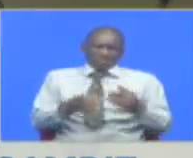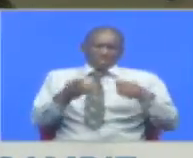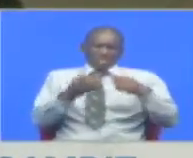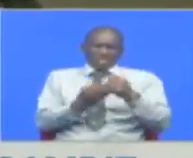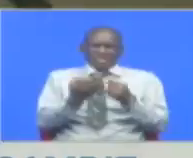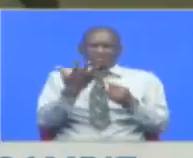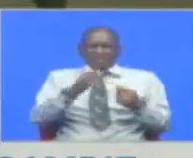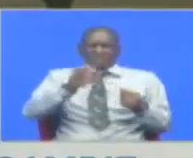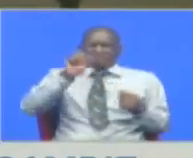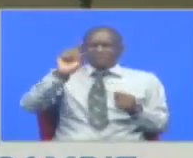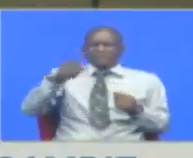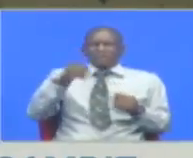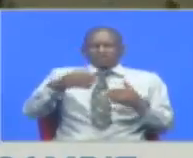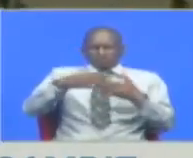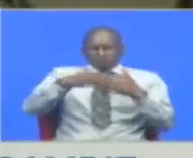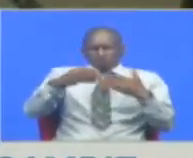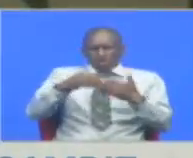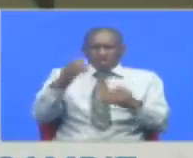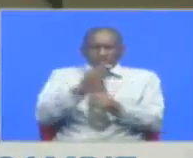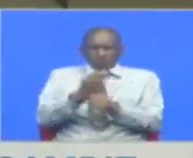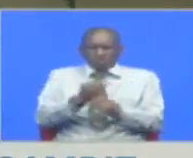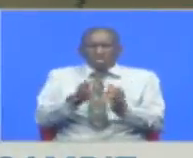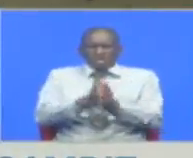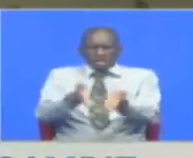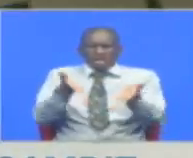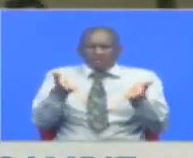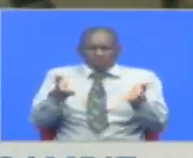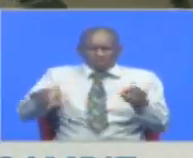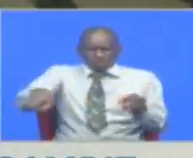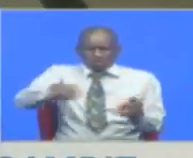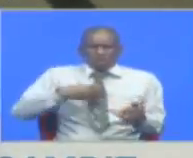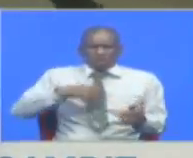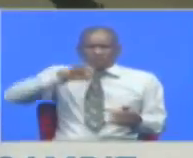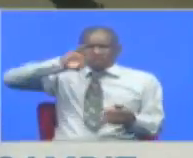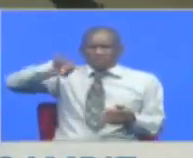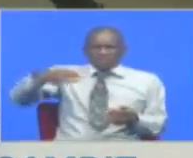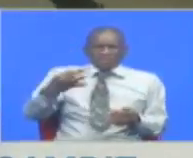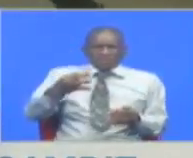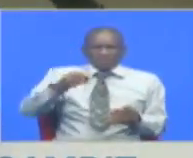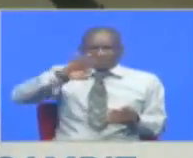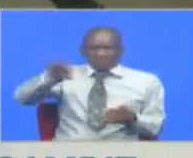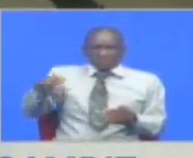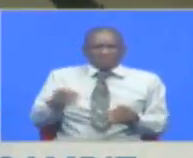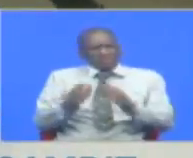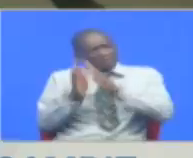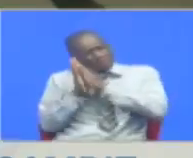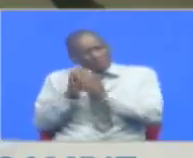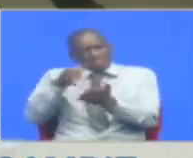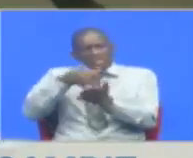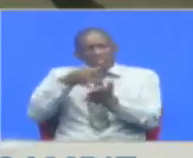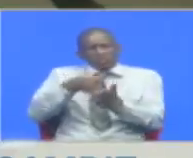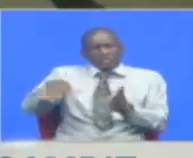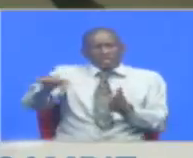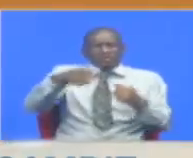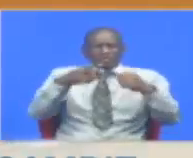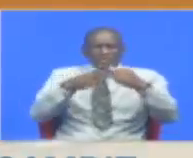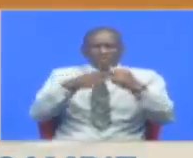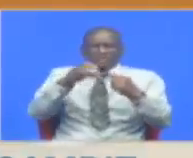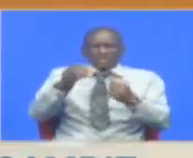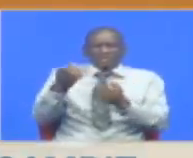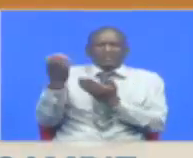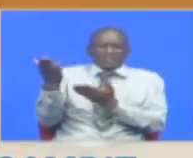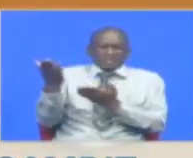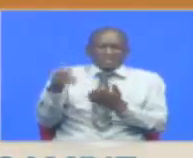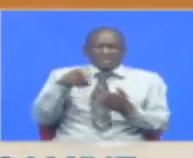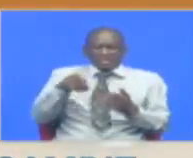$85 million down, and today we have 3,000 operational beds, including about 700 here in